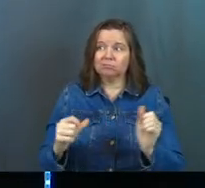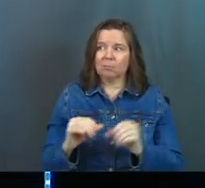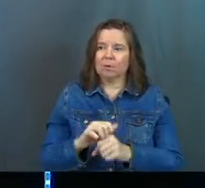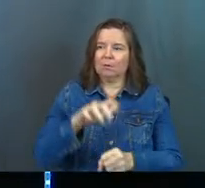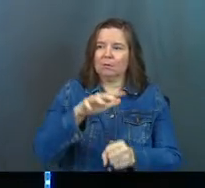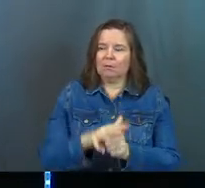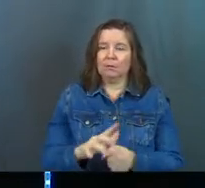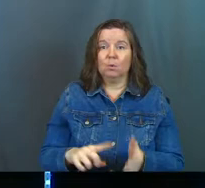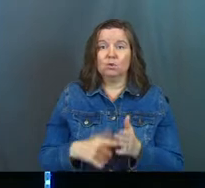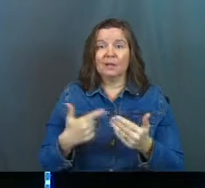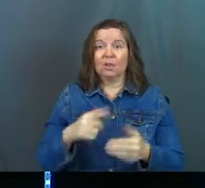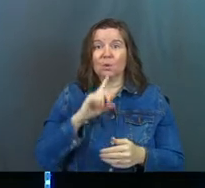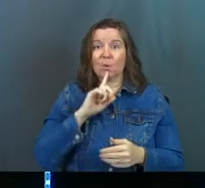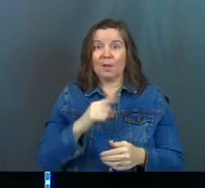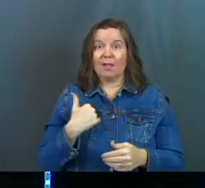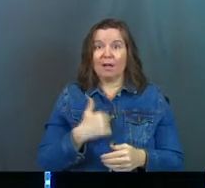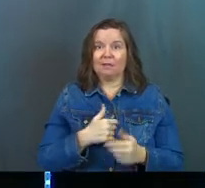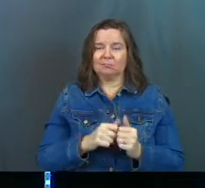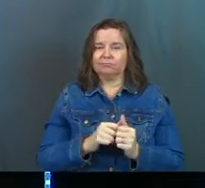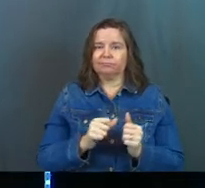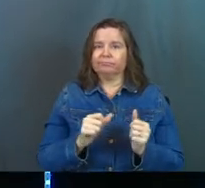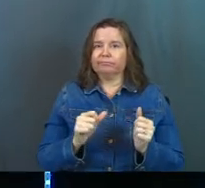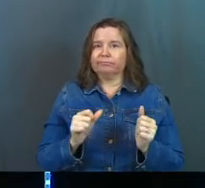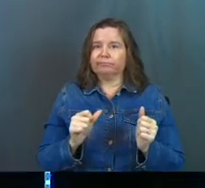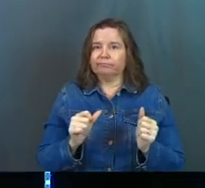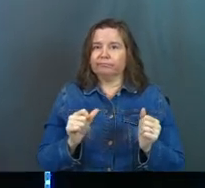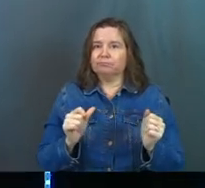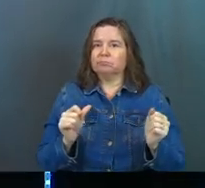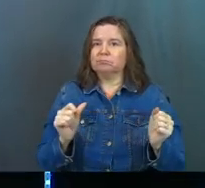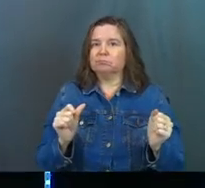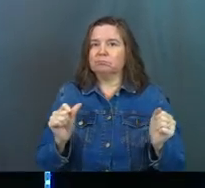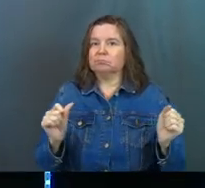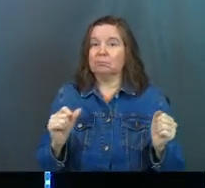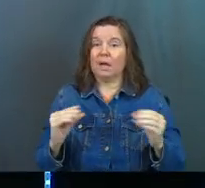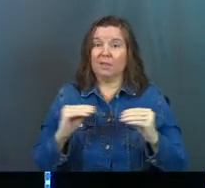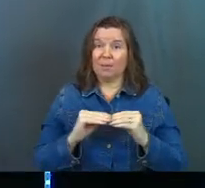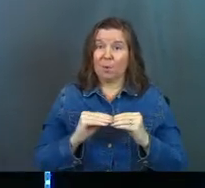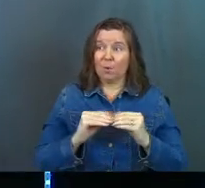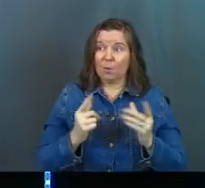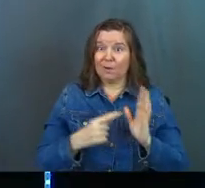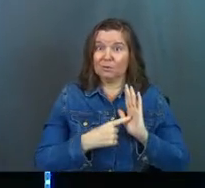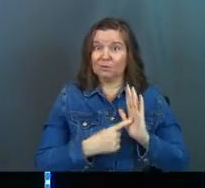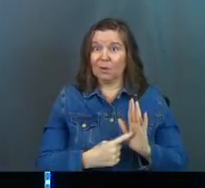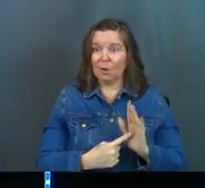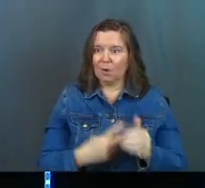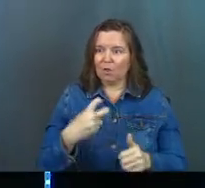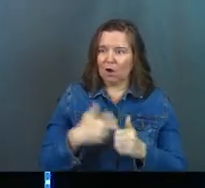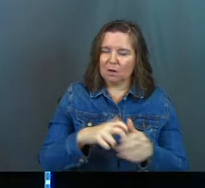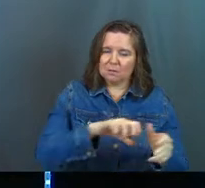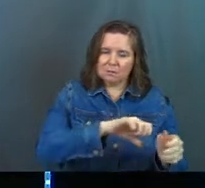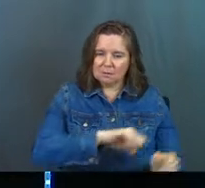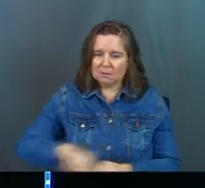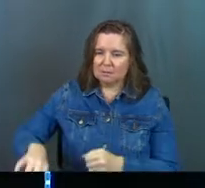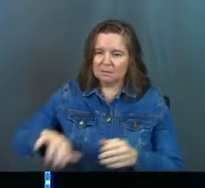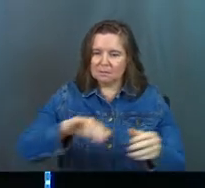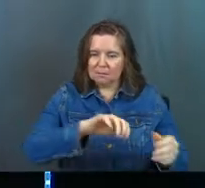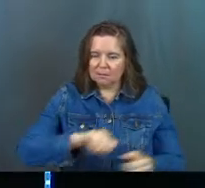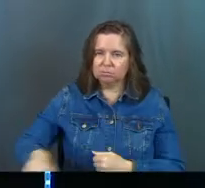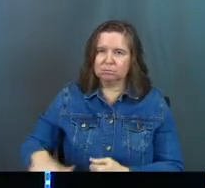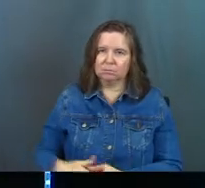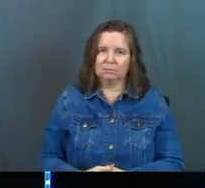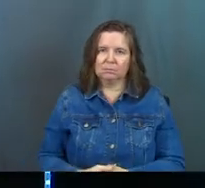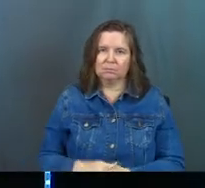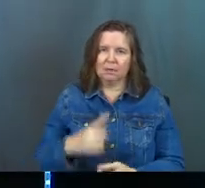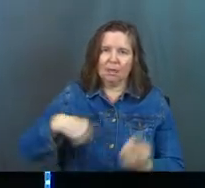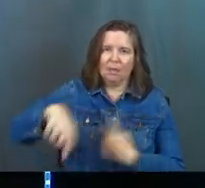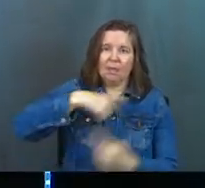dating. We start to let the real us out. And the more we do, the harder it is to spin that wheel, right? And then you stop to spin